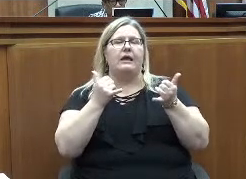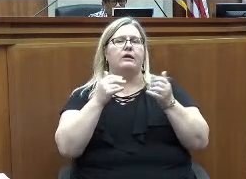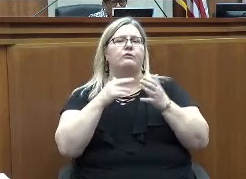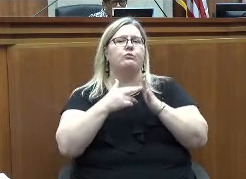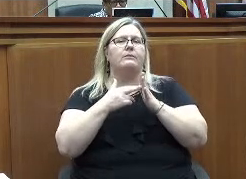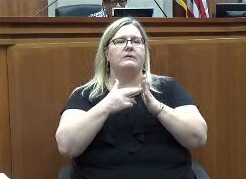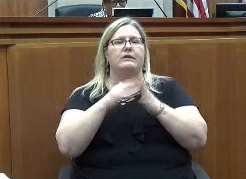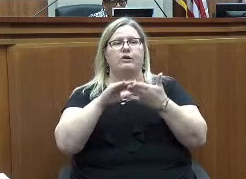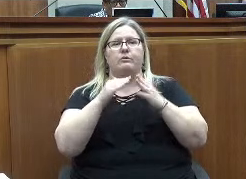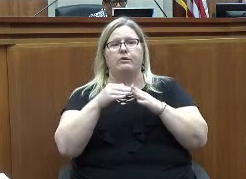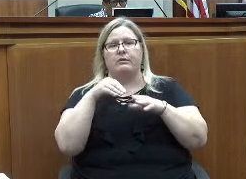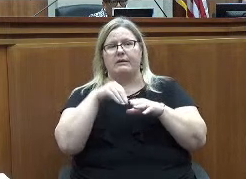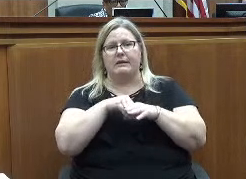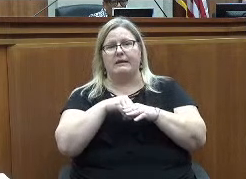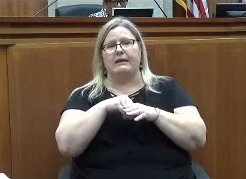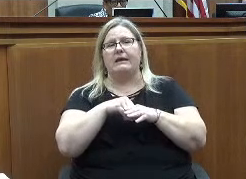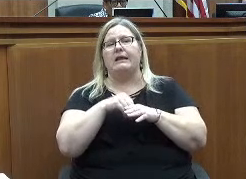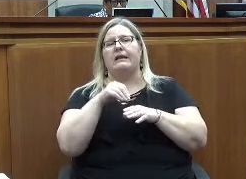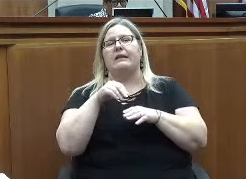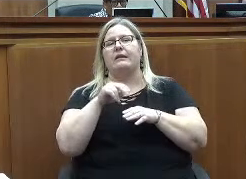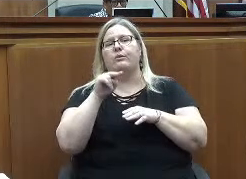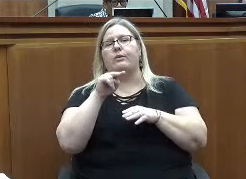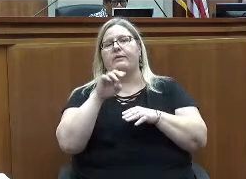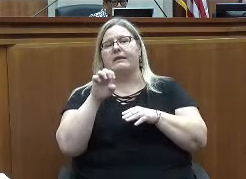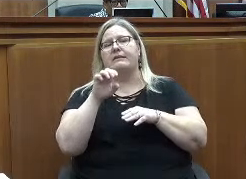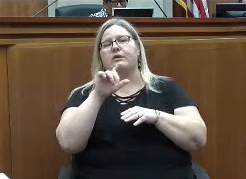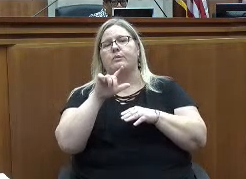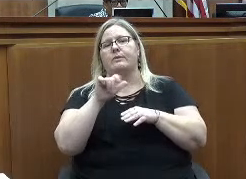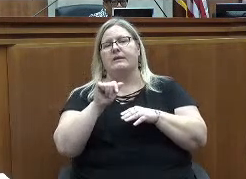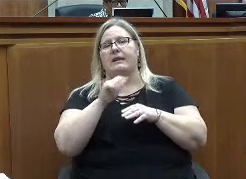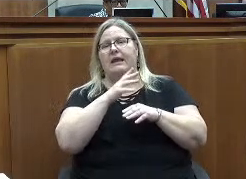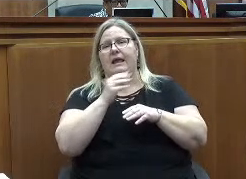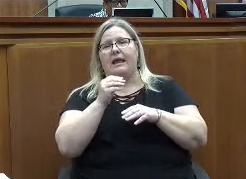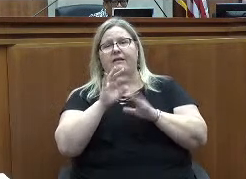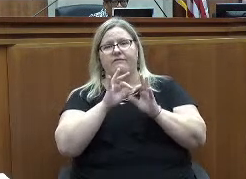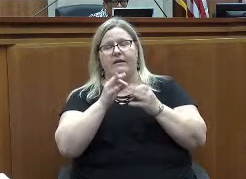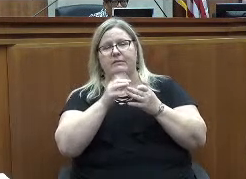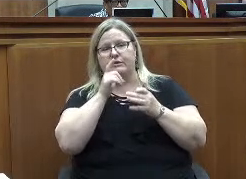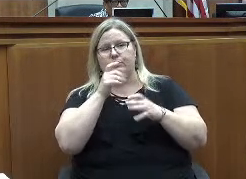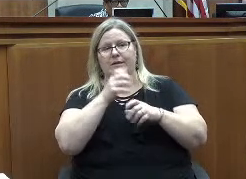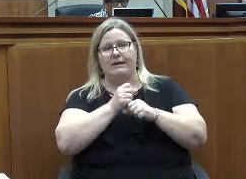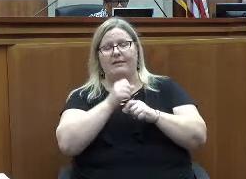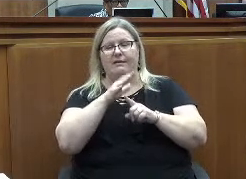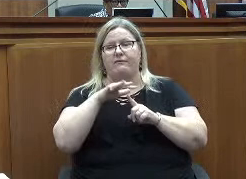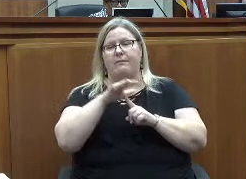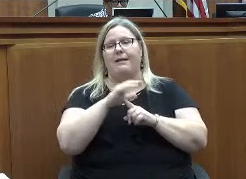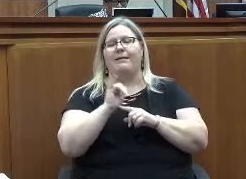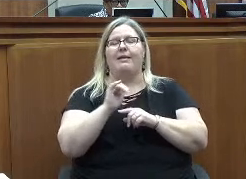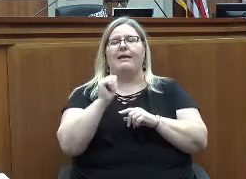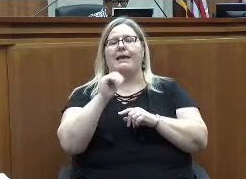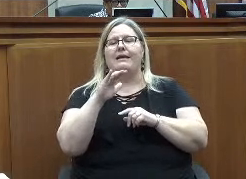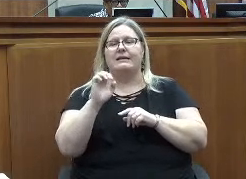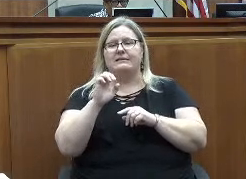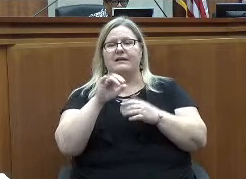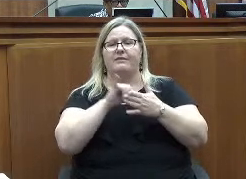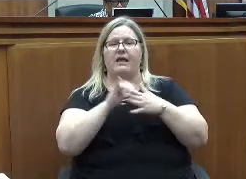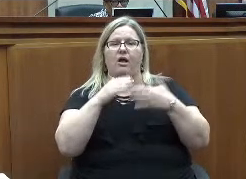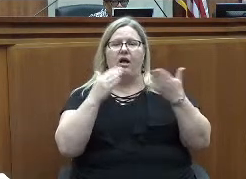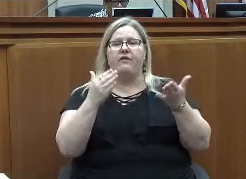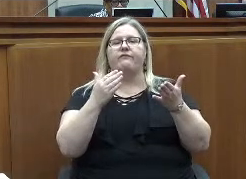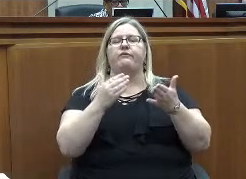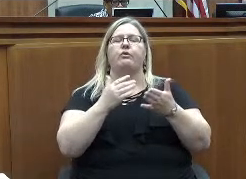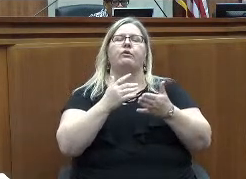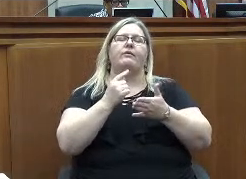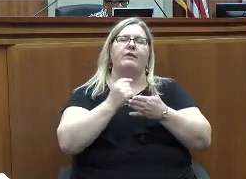Northeast Louisiana and families who seek this educational environment like ACE that offers the academic and therapeutic learning